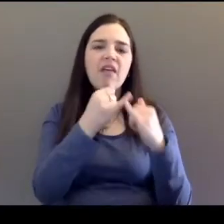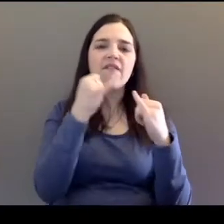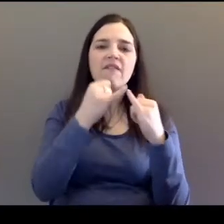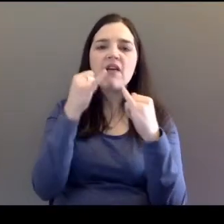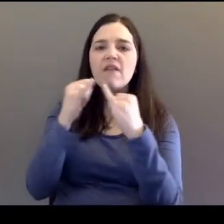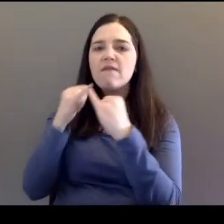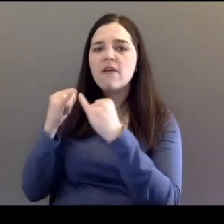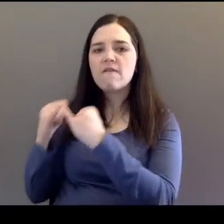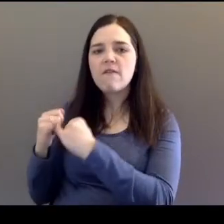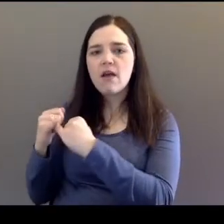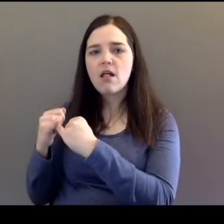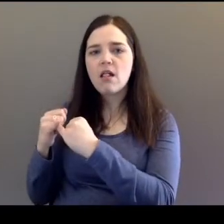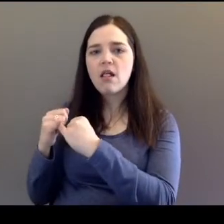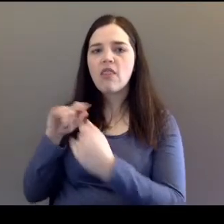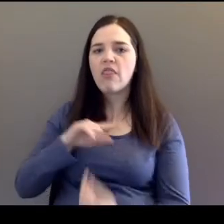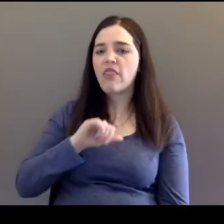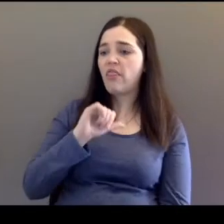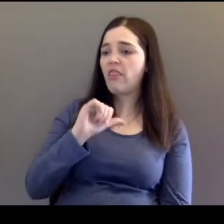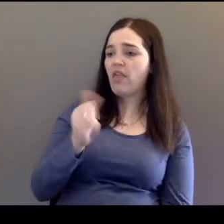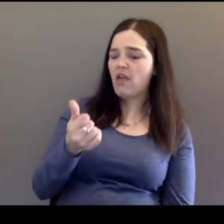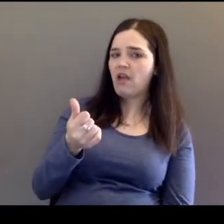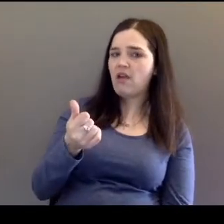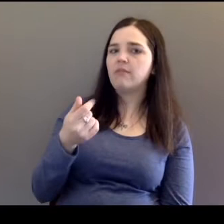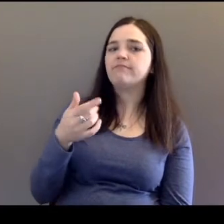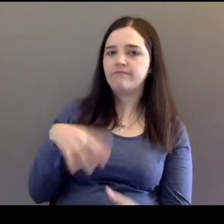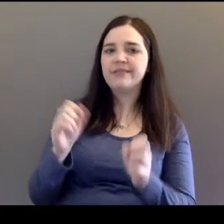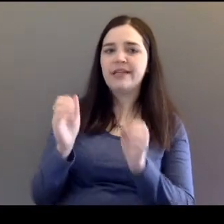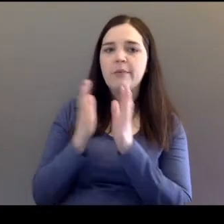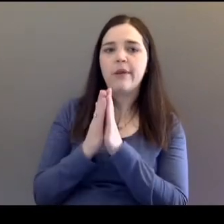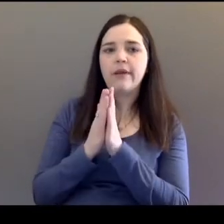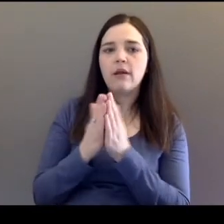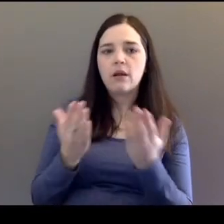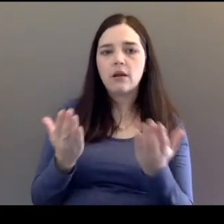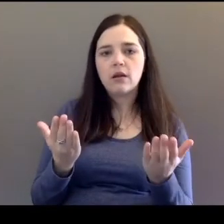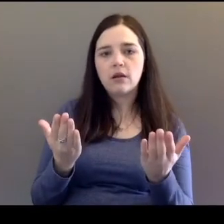turn to the preacher and maybe we'll pray.